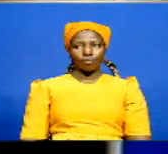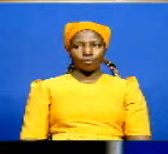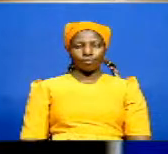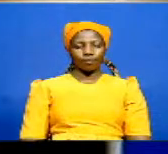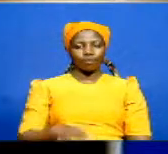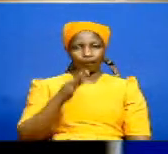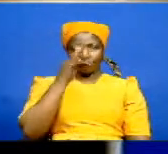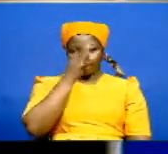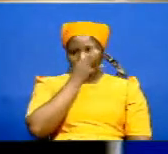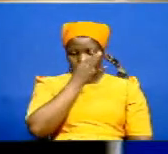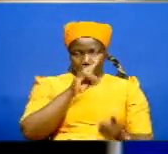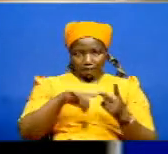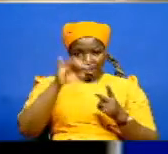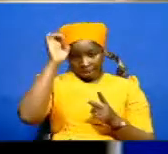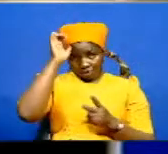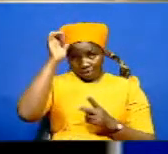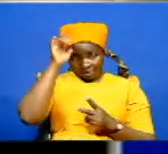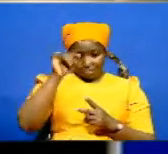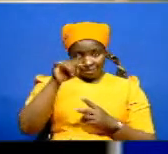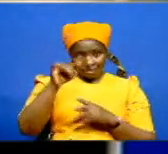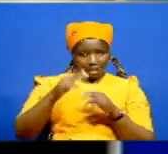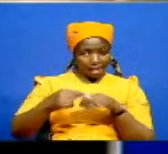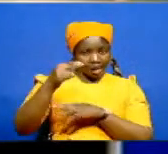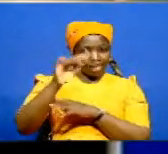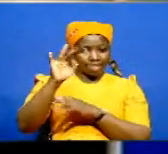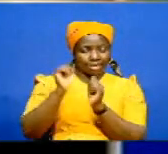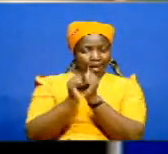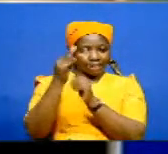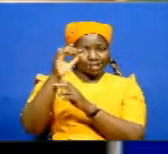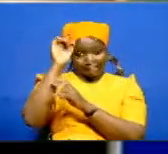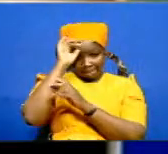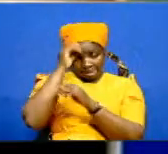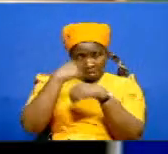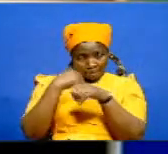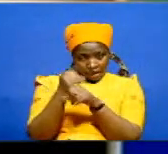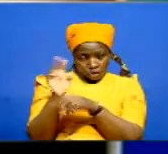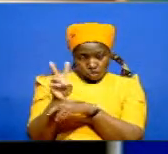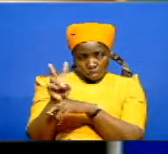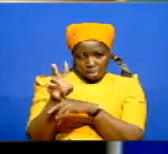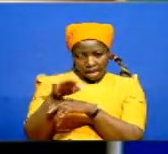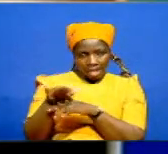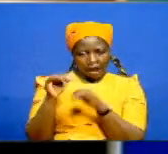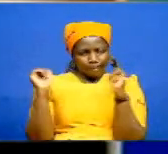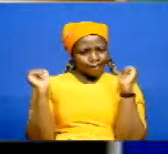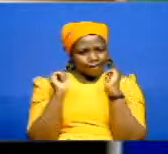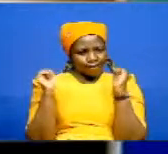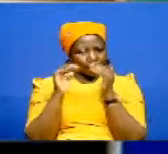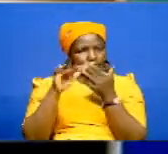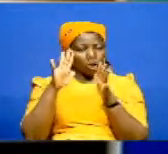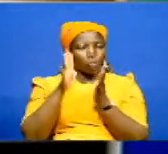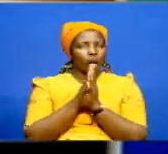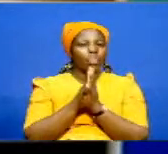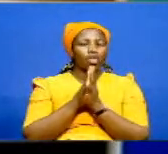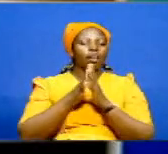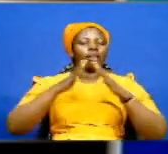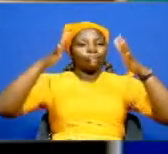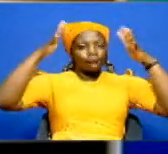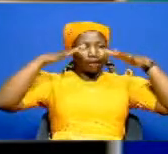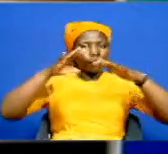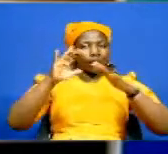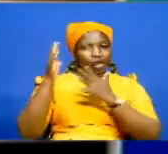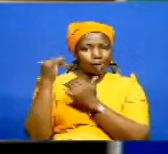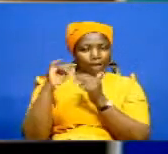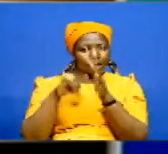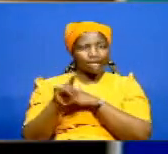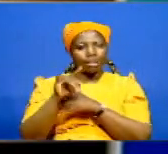Nyeri and Eldoret tie at 13 degrees Celsius tonight, making the two areas the coldest in the country, with rainfall expected in the highlands east and west of the